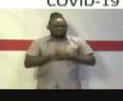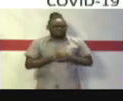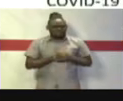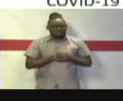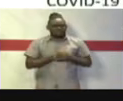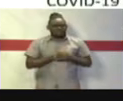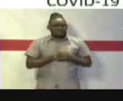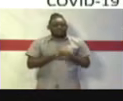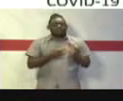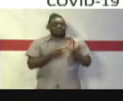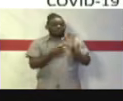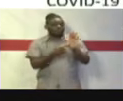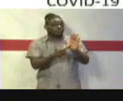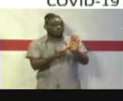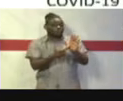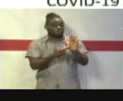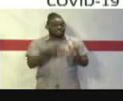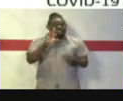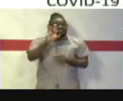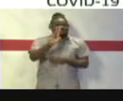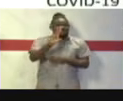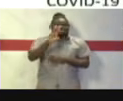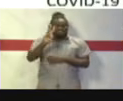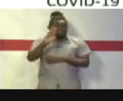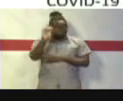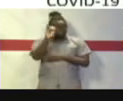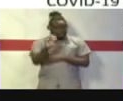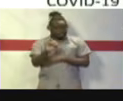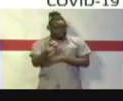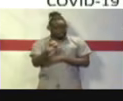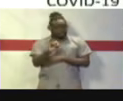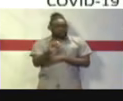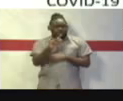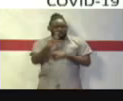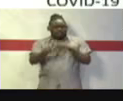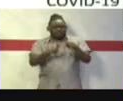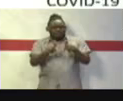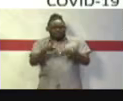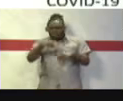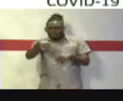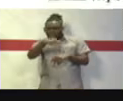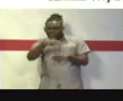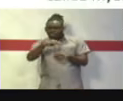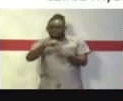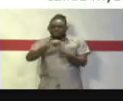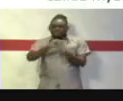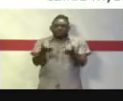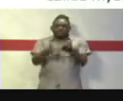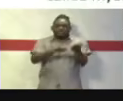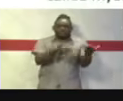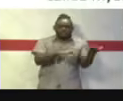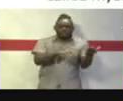who died from COVID-19 had hypertension. Next slide, please.